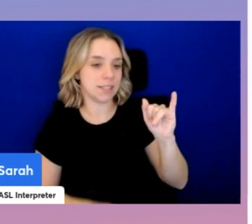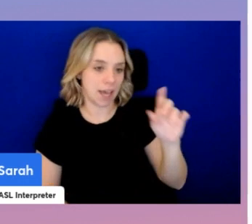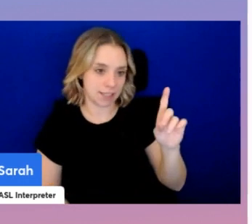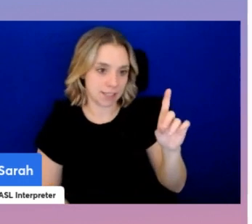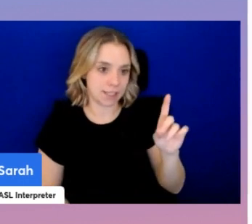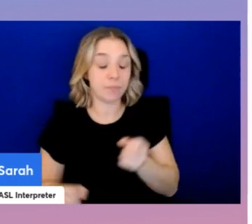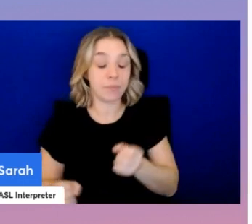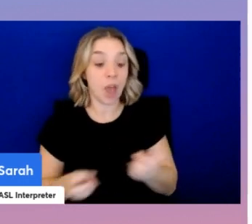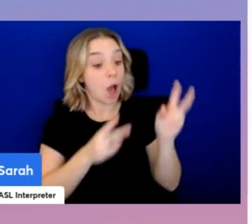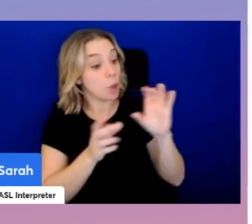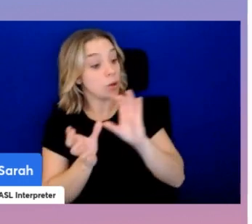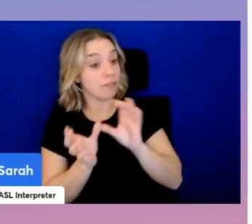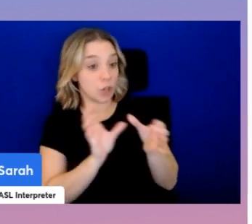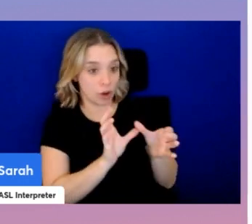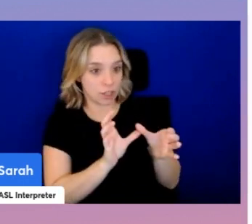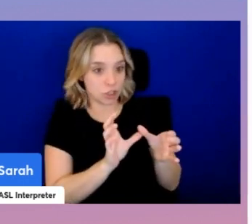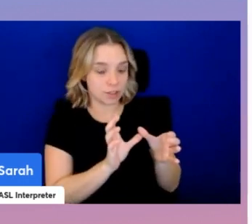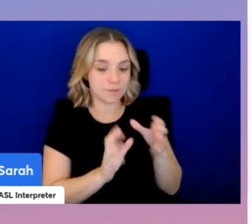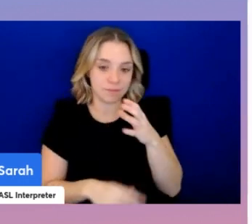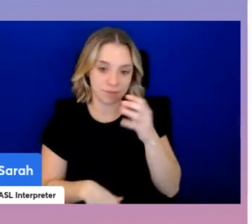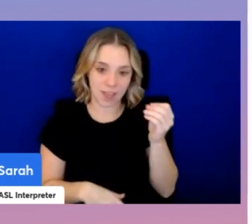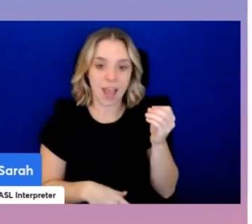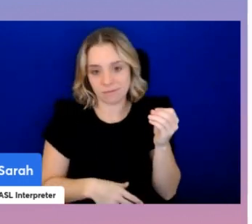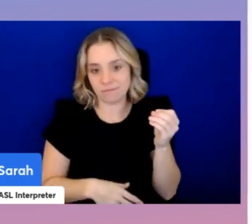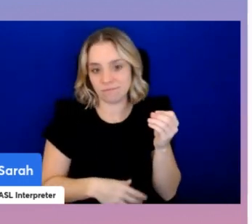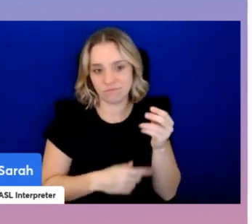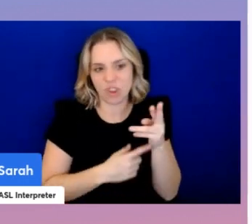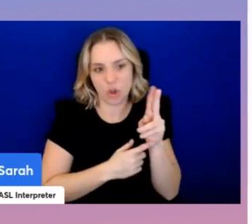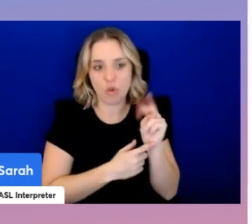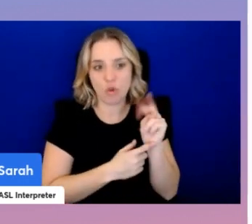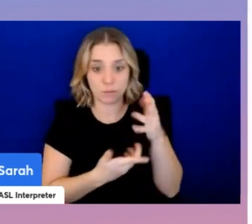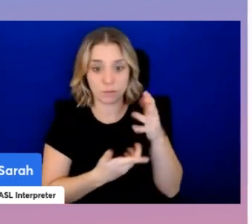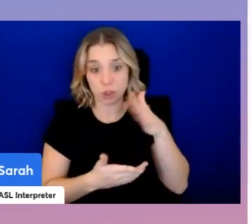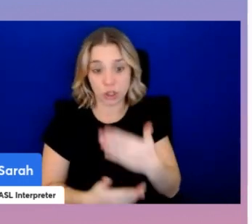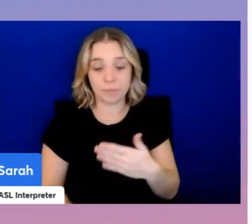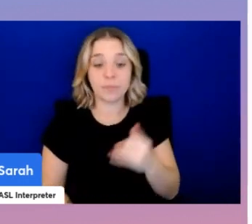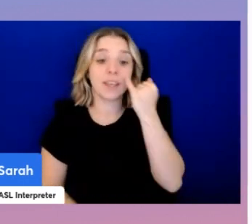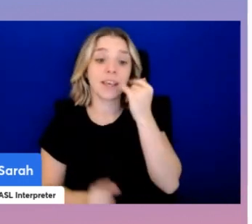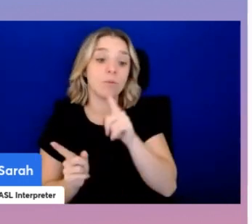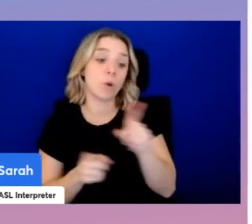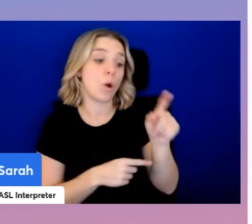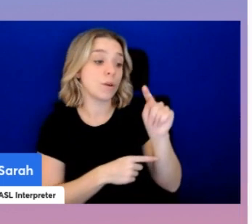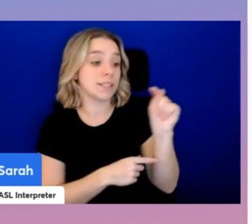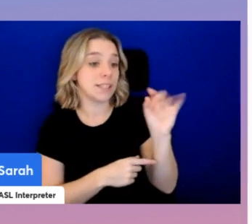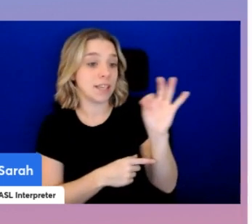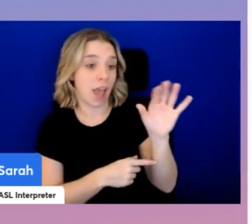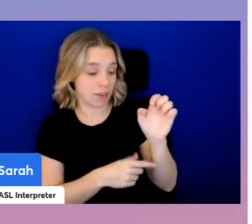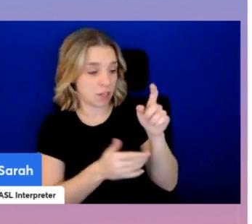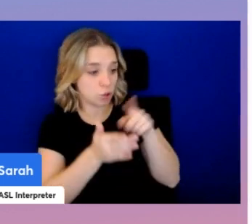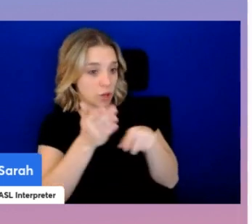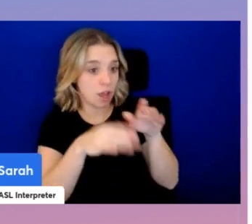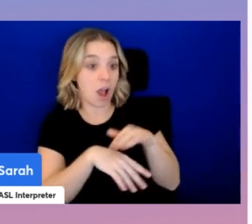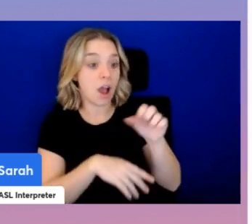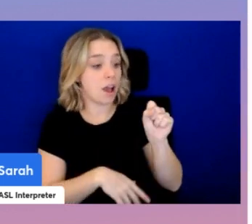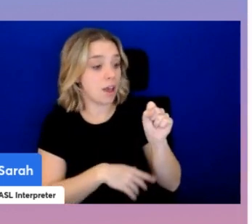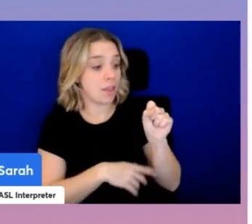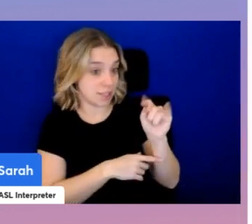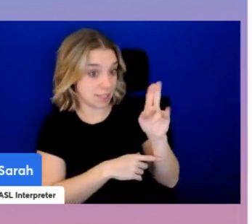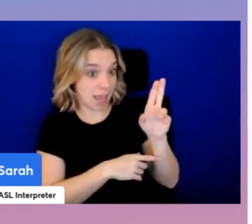configuration, and our run is created. If we go to TFE to check on the status of that workspace,